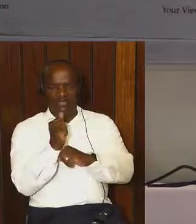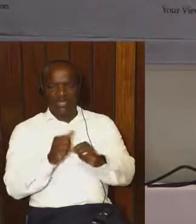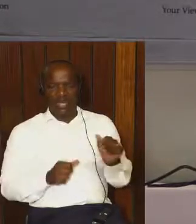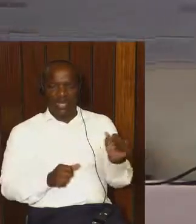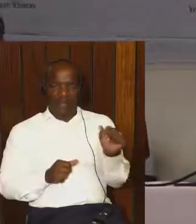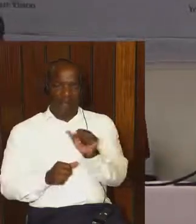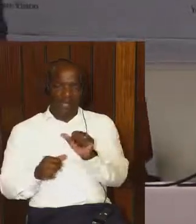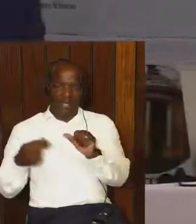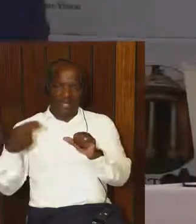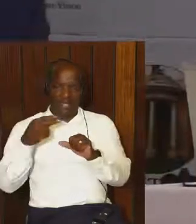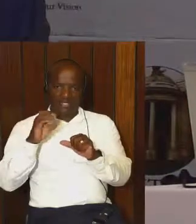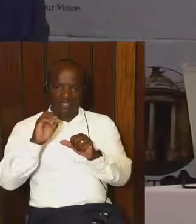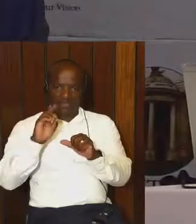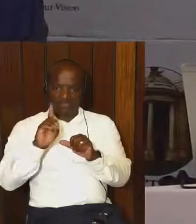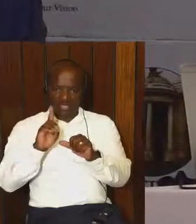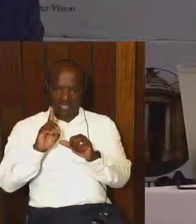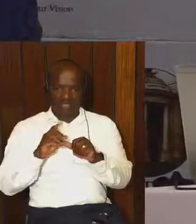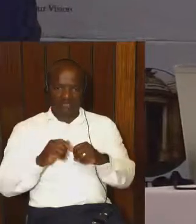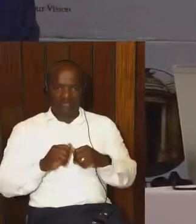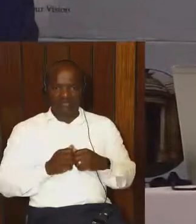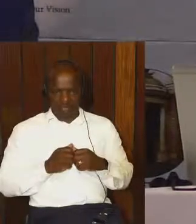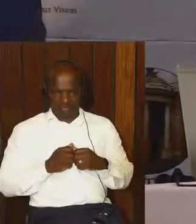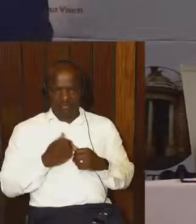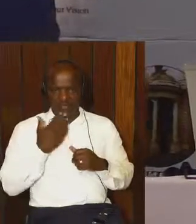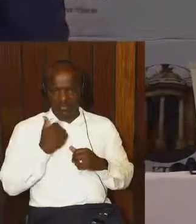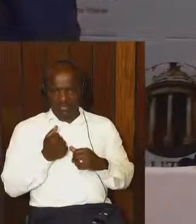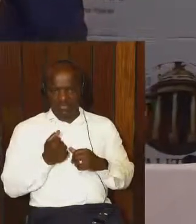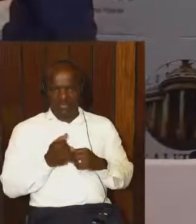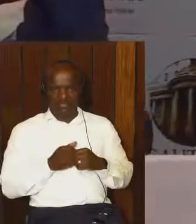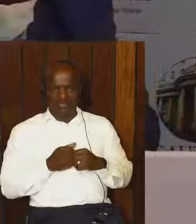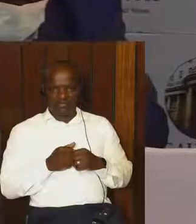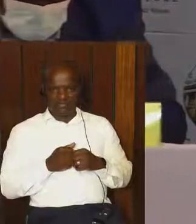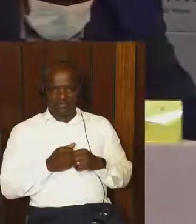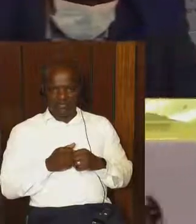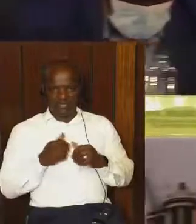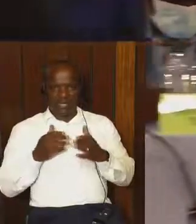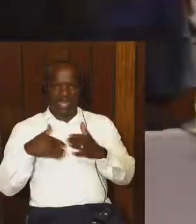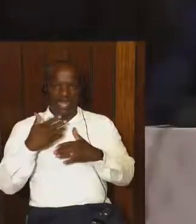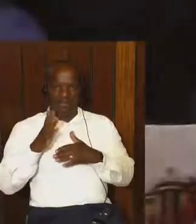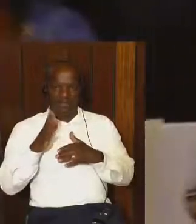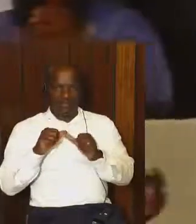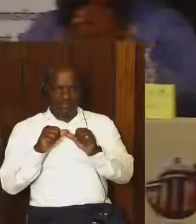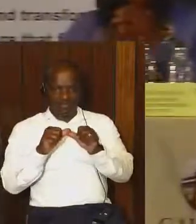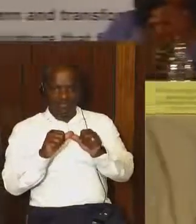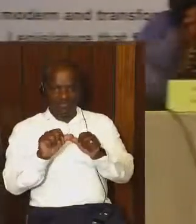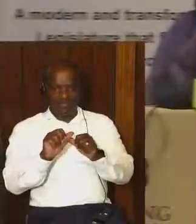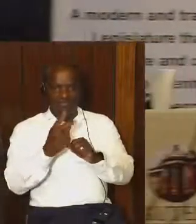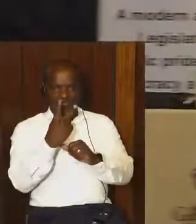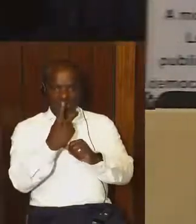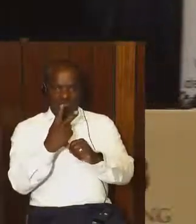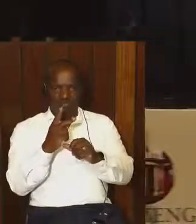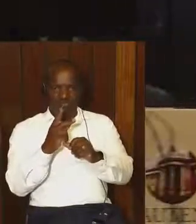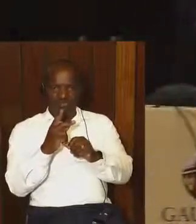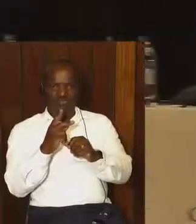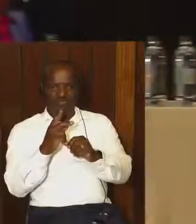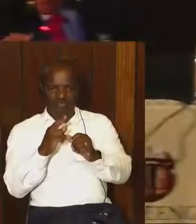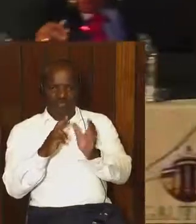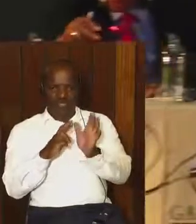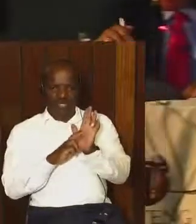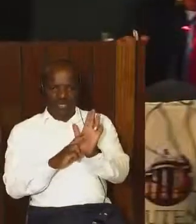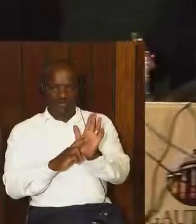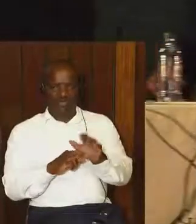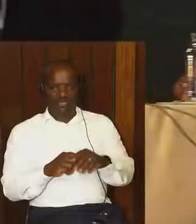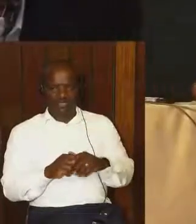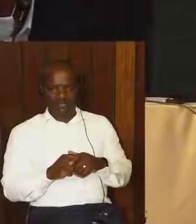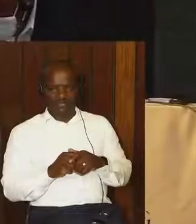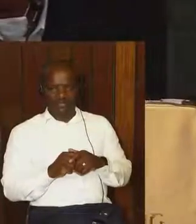HOD, and then we'll move on to the other two reports. Thanks. Okay, thank you, Chairperson. Chair, let me say that when it